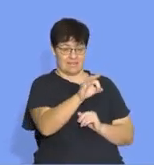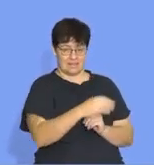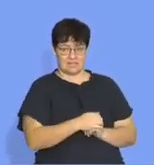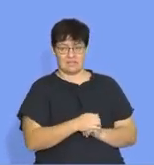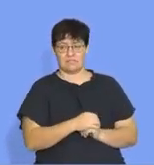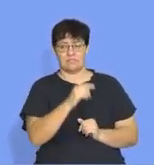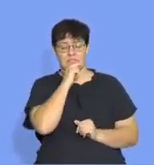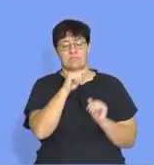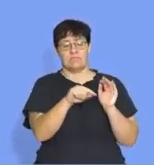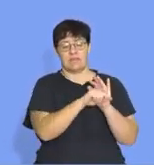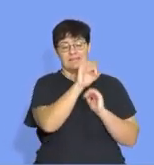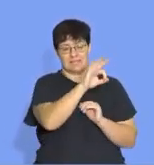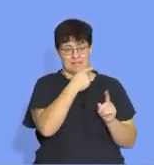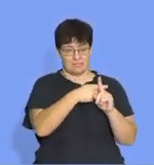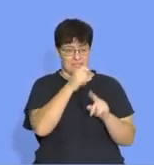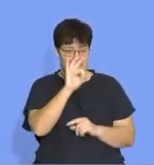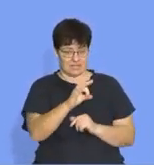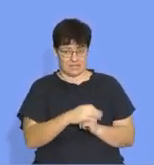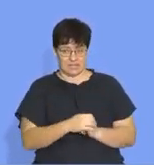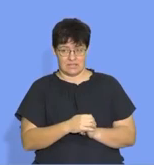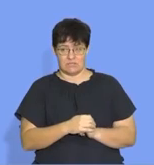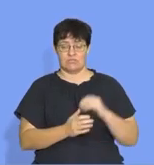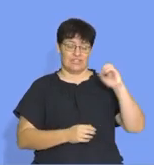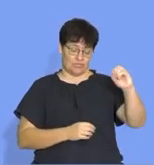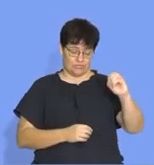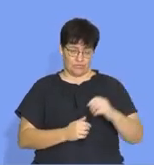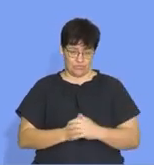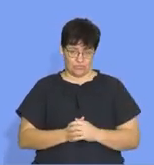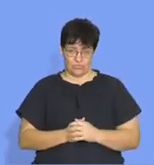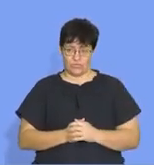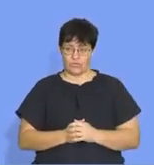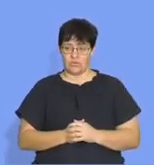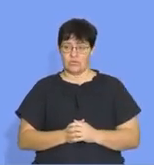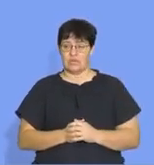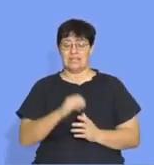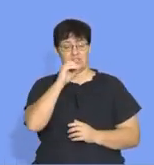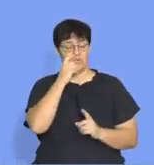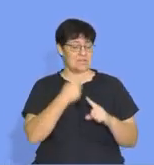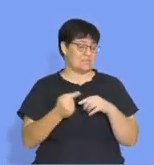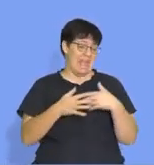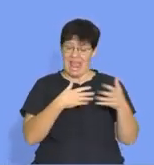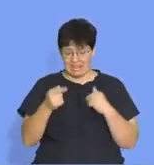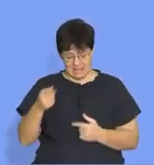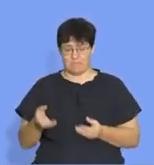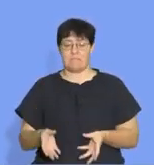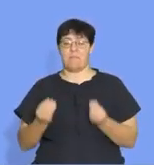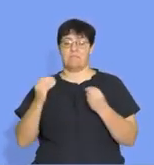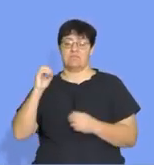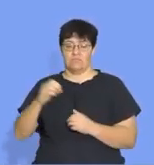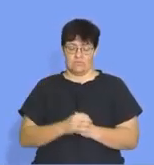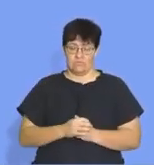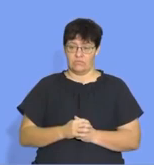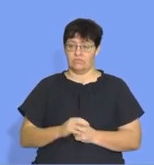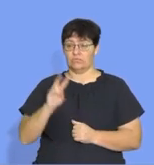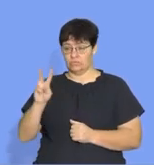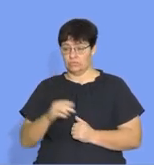becomes minus 3 plus 3, which is 0. 0 multiplied by anything gives us 0. With the 2,